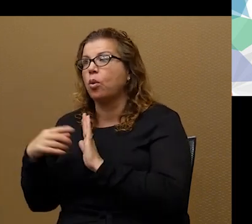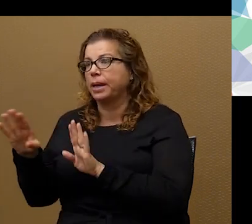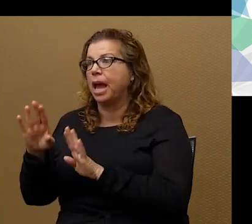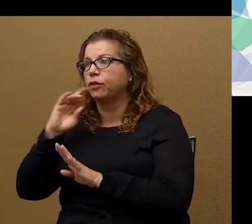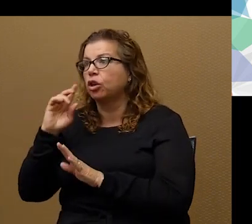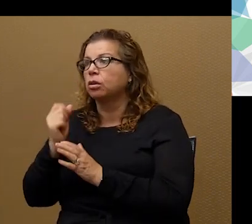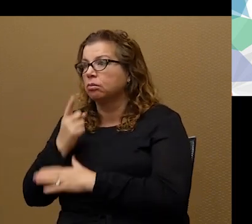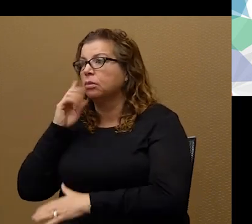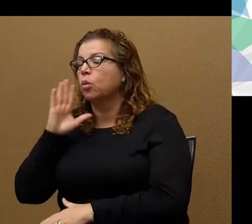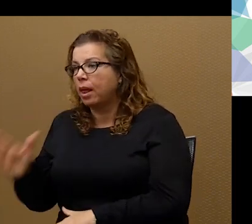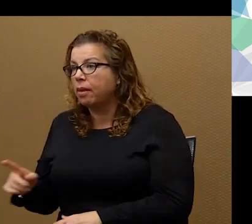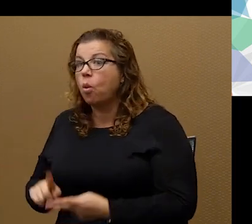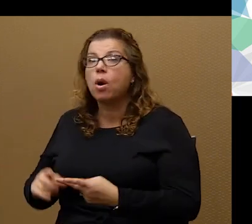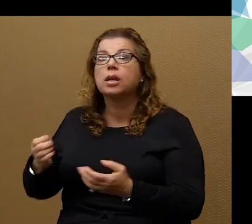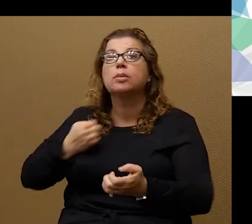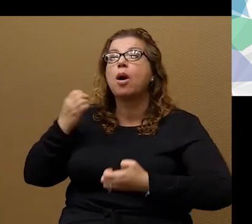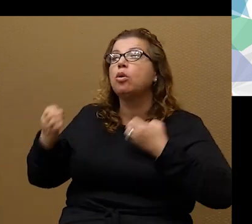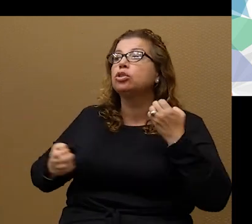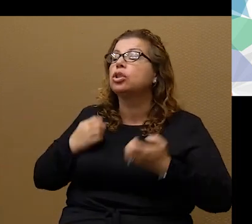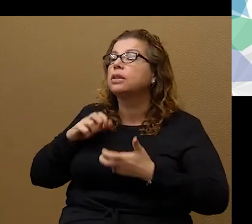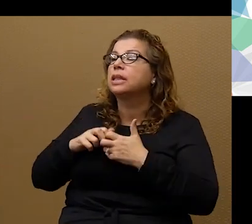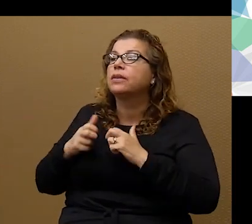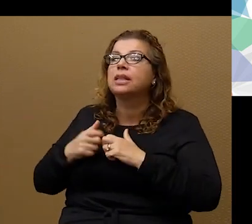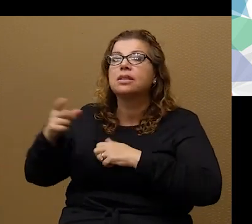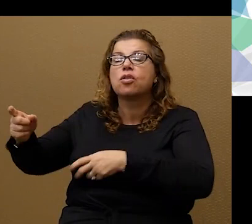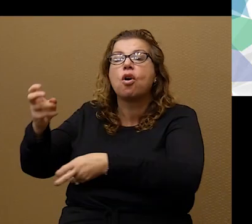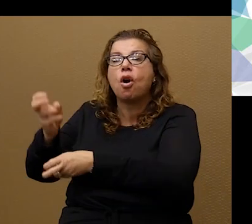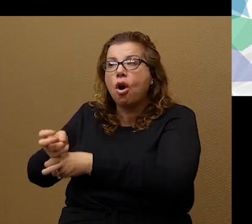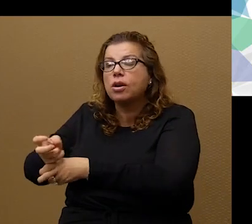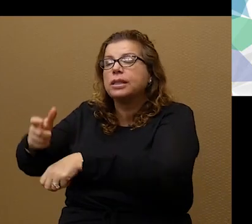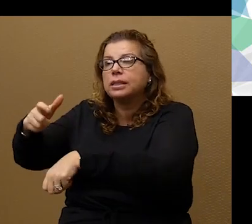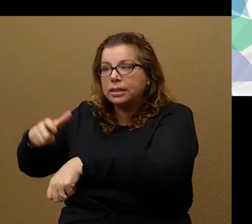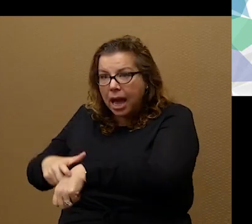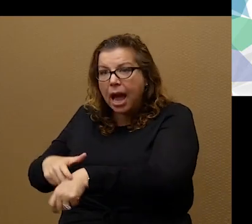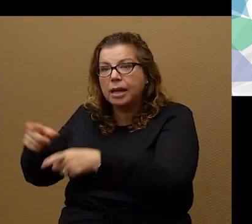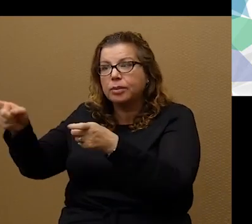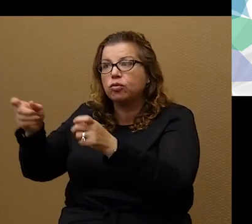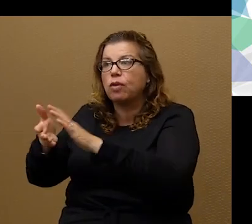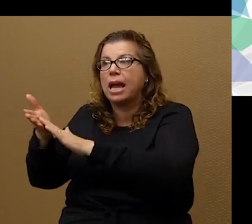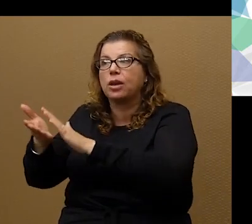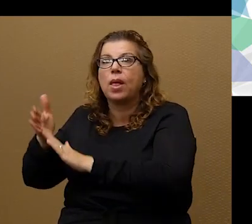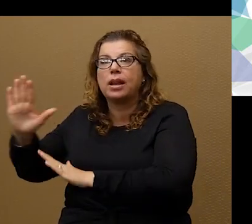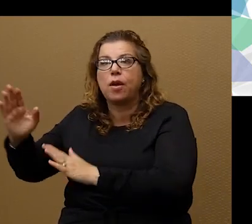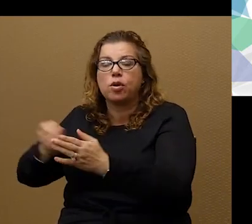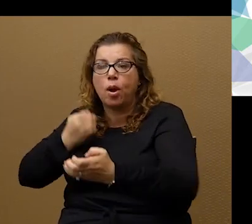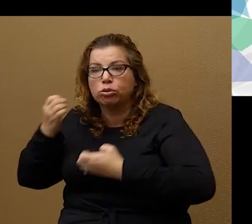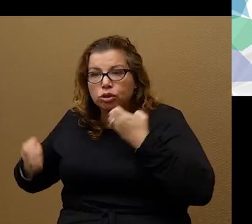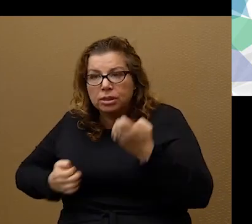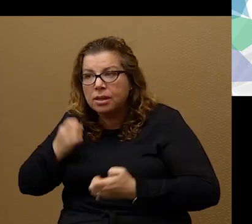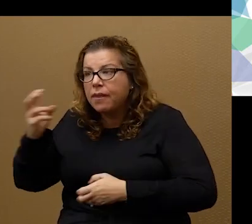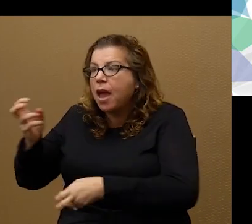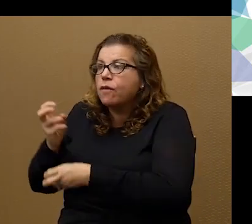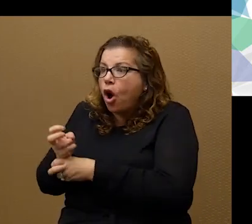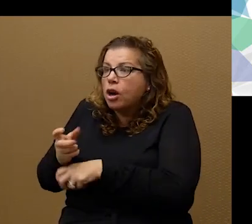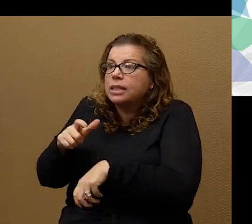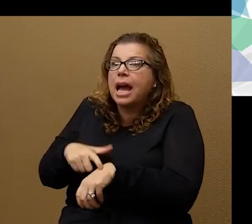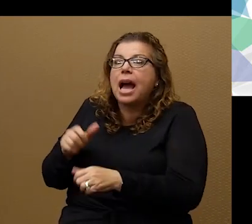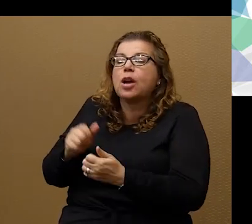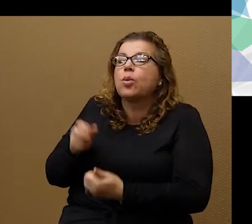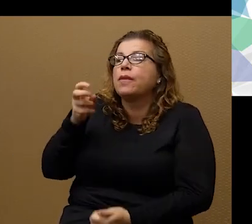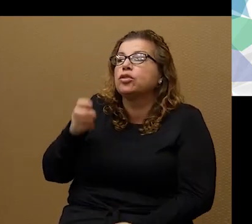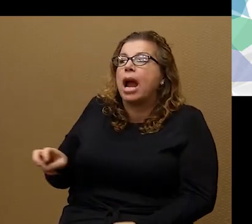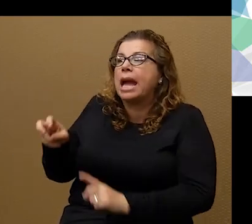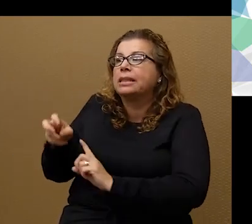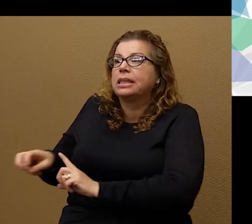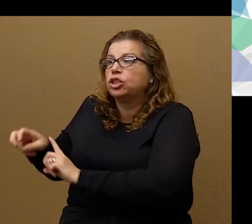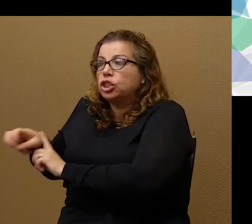Emotional difficulties. They might have a hard time regulating their emotions. They might have a hard time with transitions. It